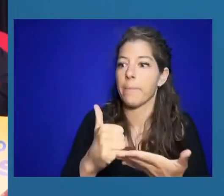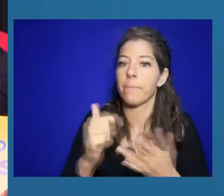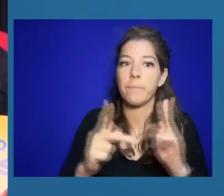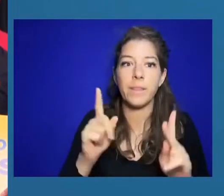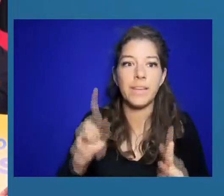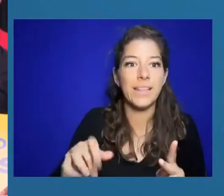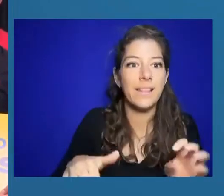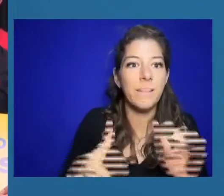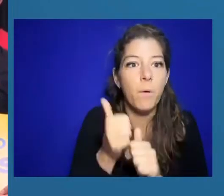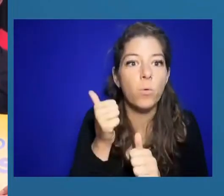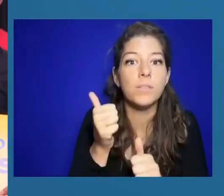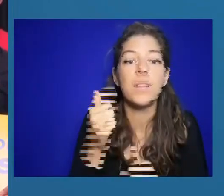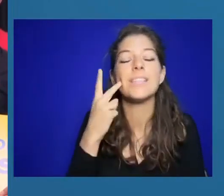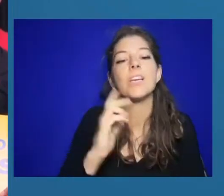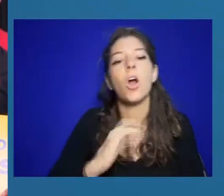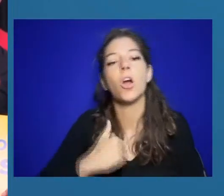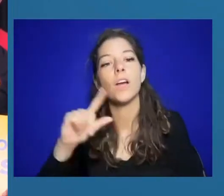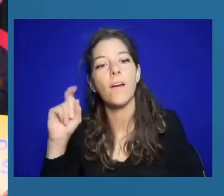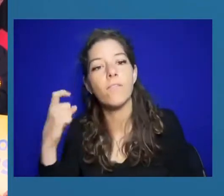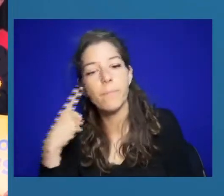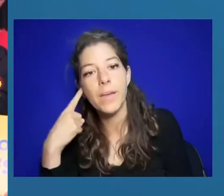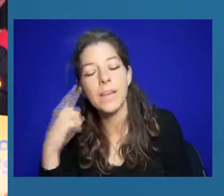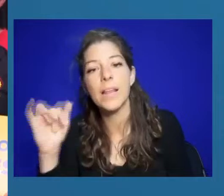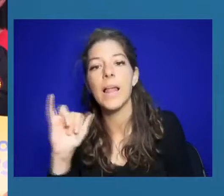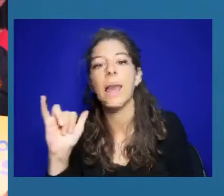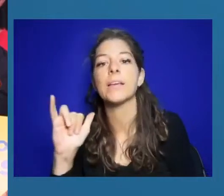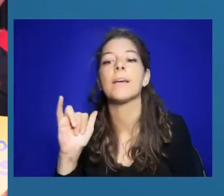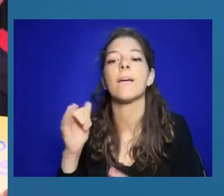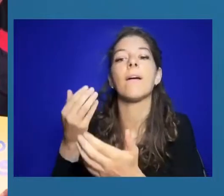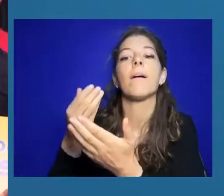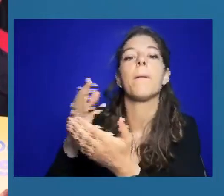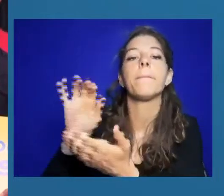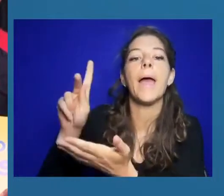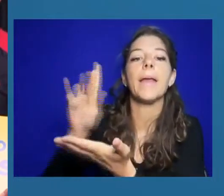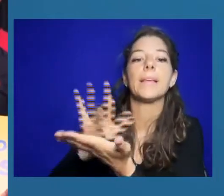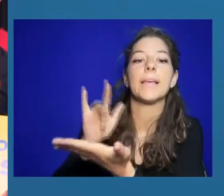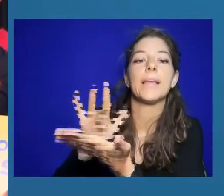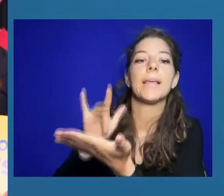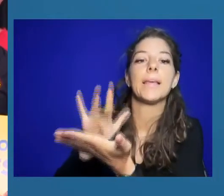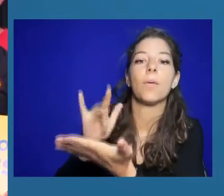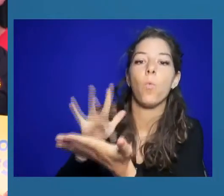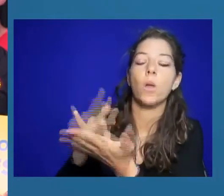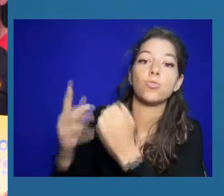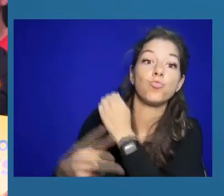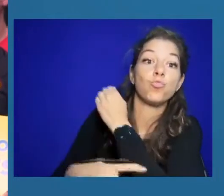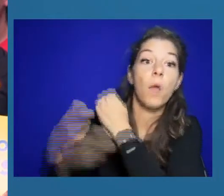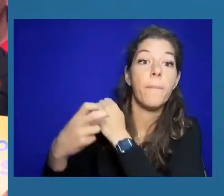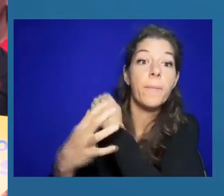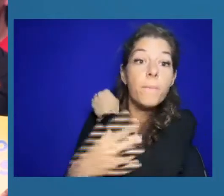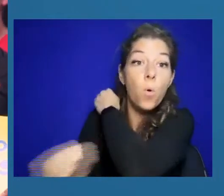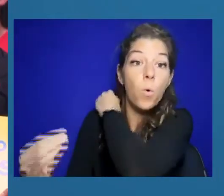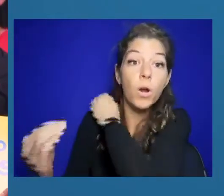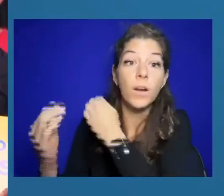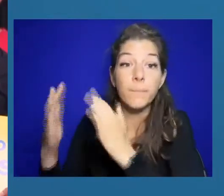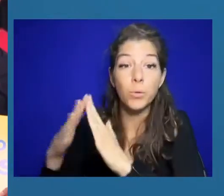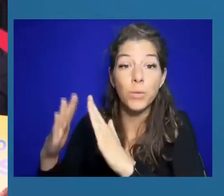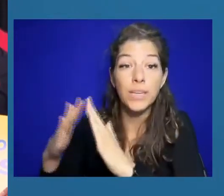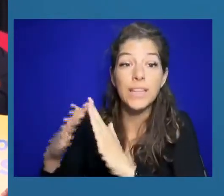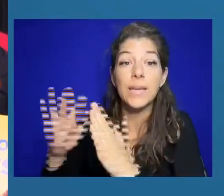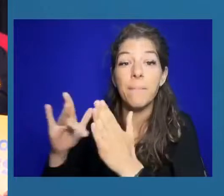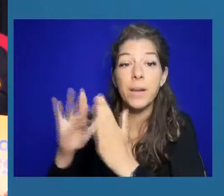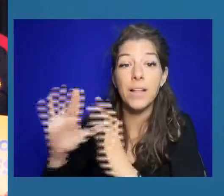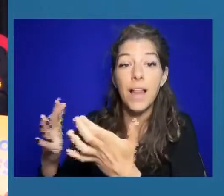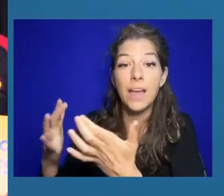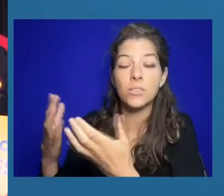most. They see our government like a piggy bank. They want to rob the poor in our community and the middle class, to